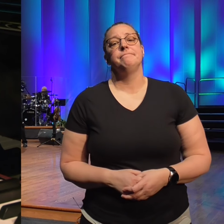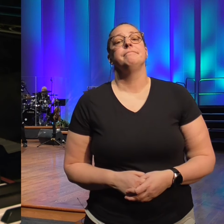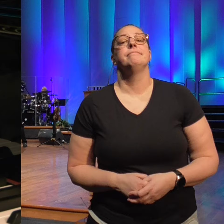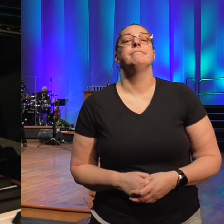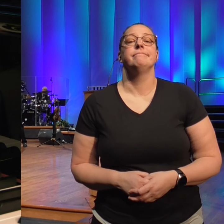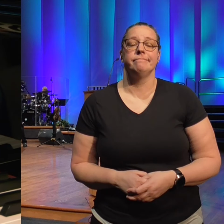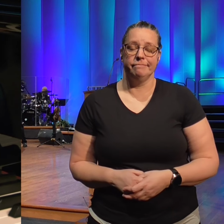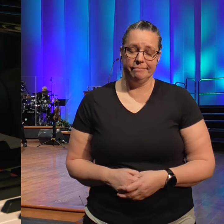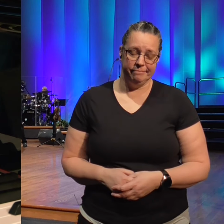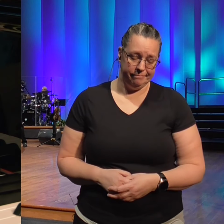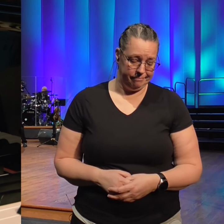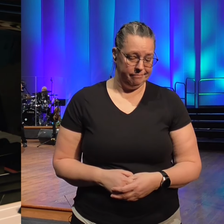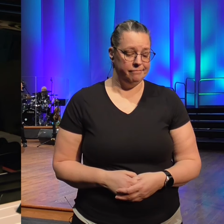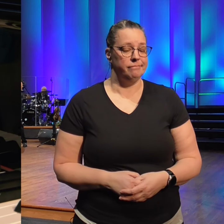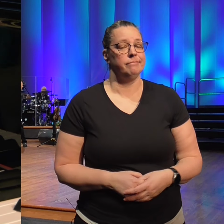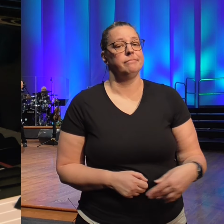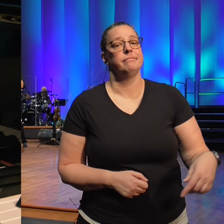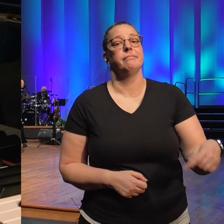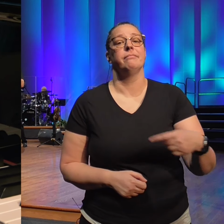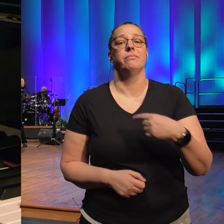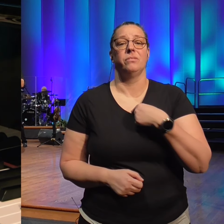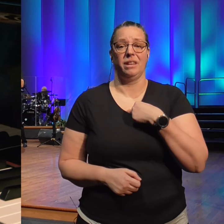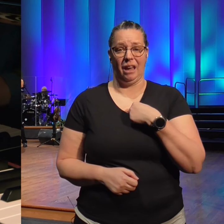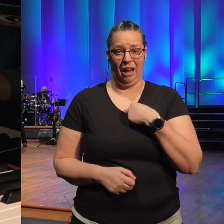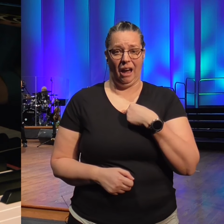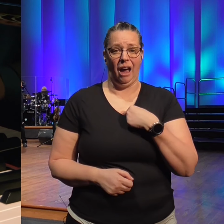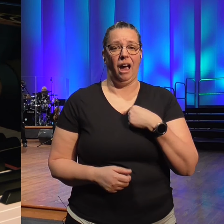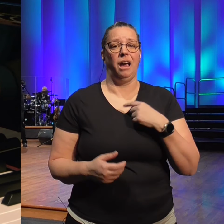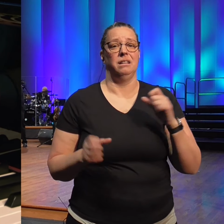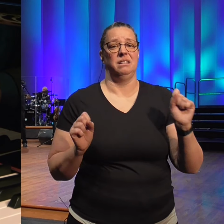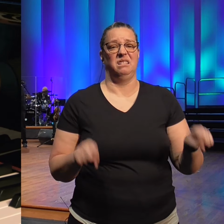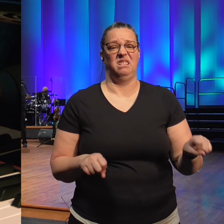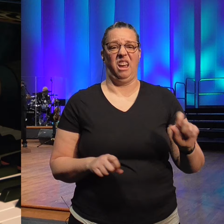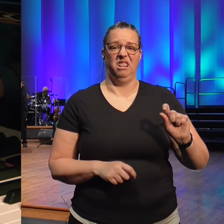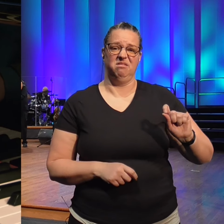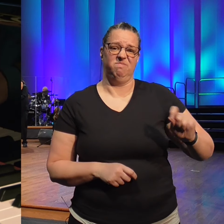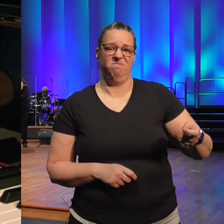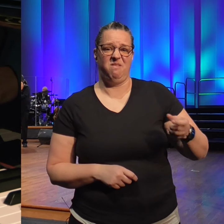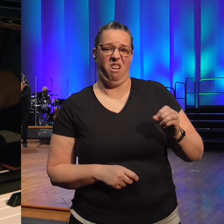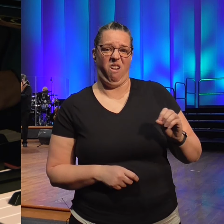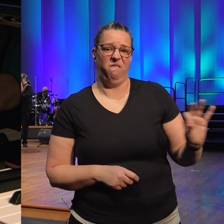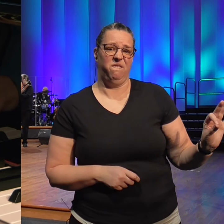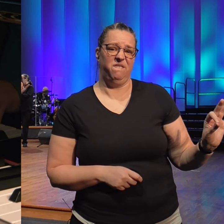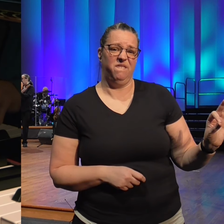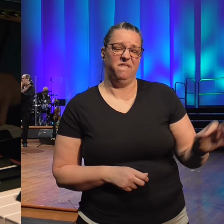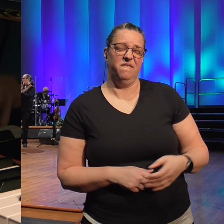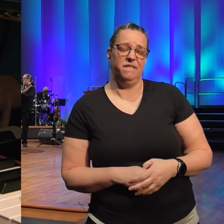I can turn it on.